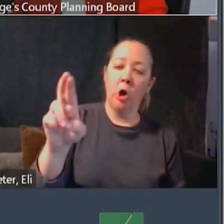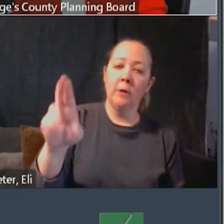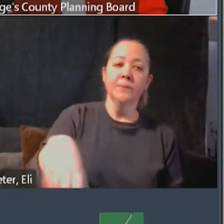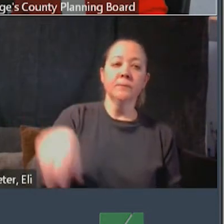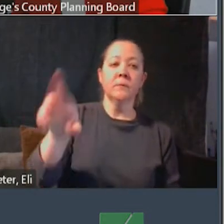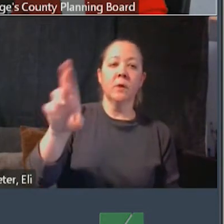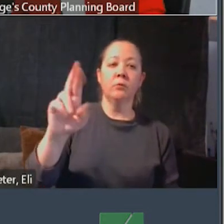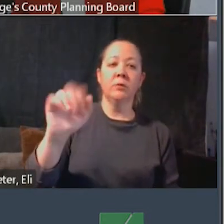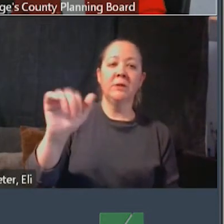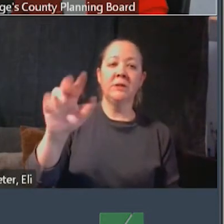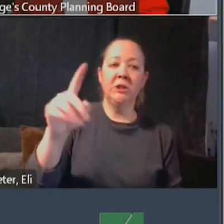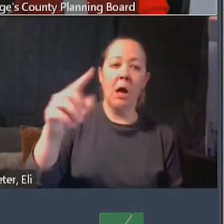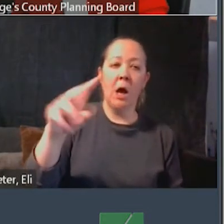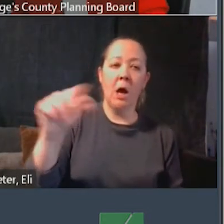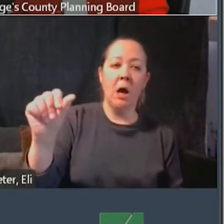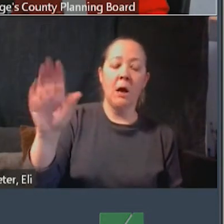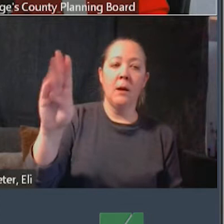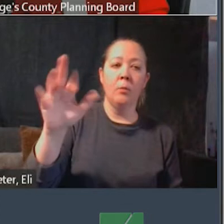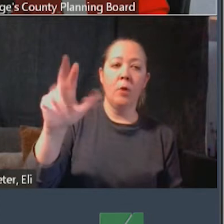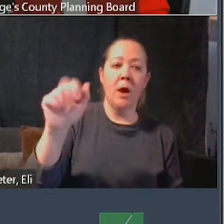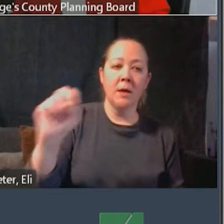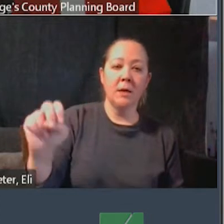Wheeler? Daisy Maggot?